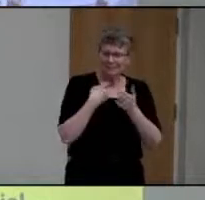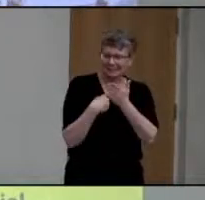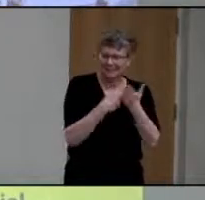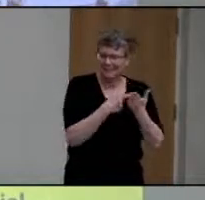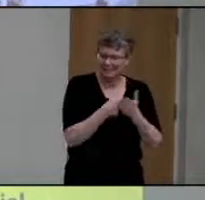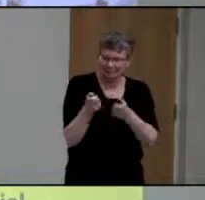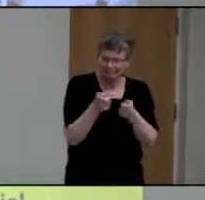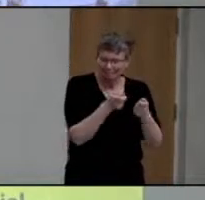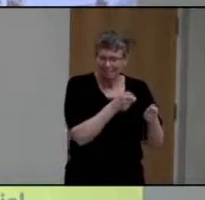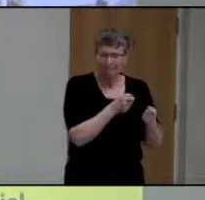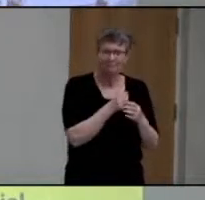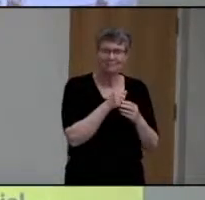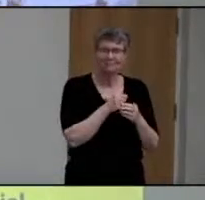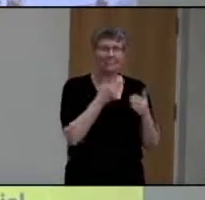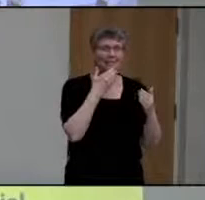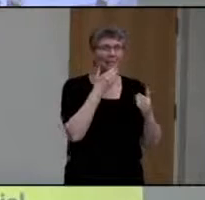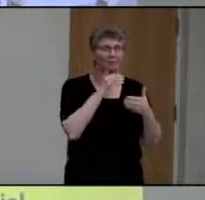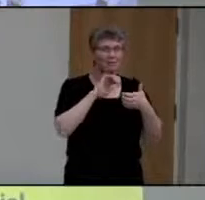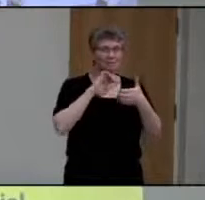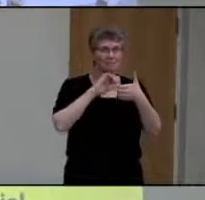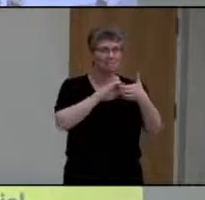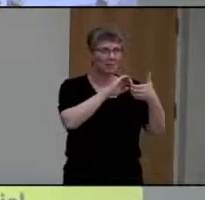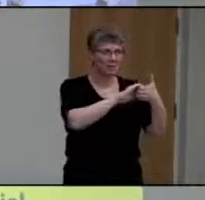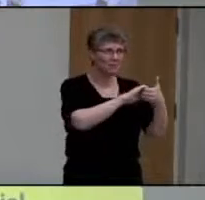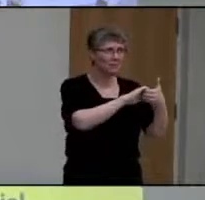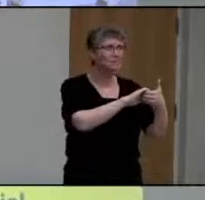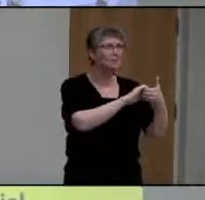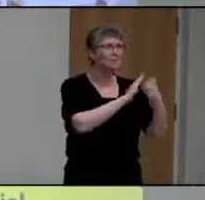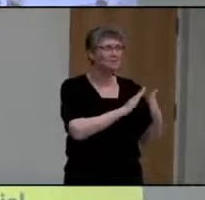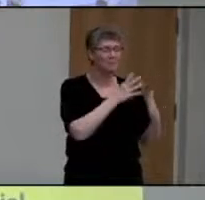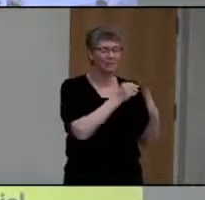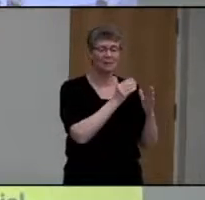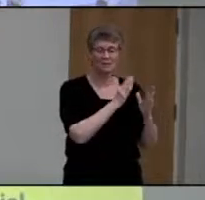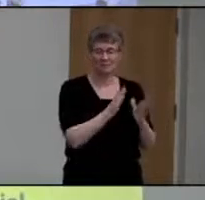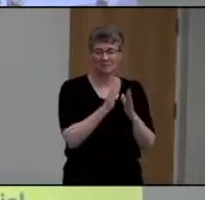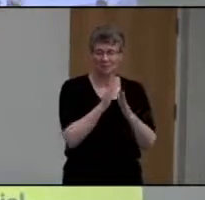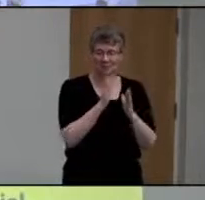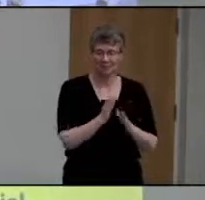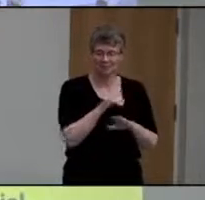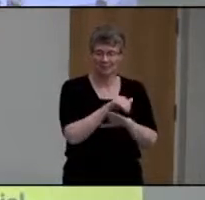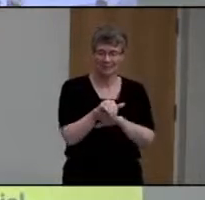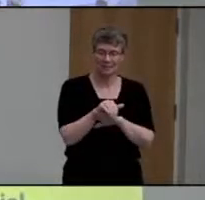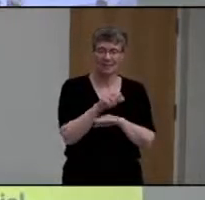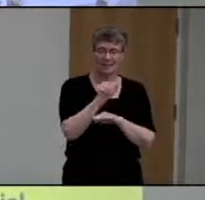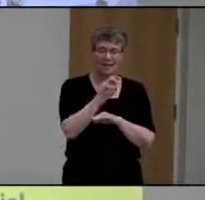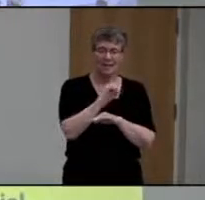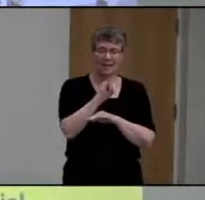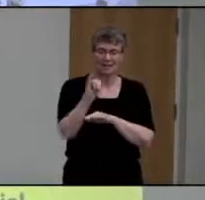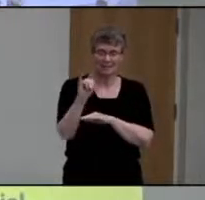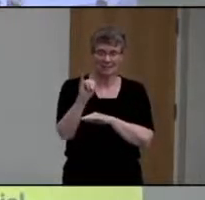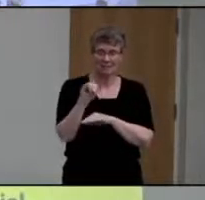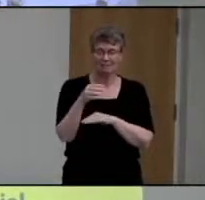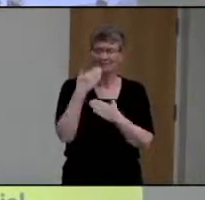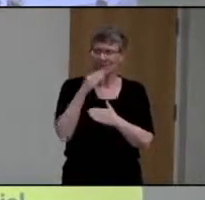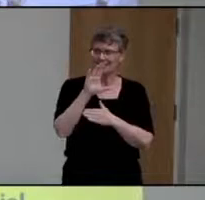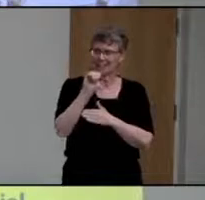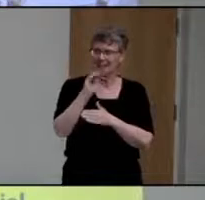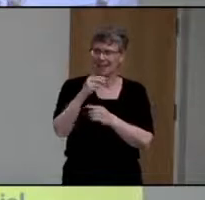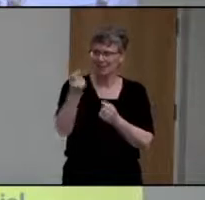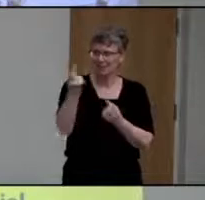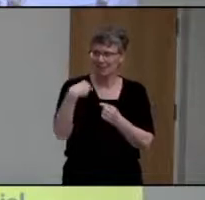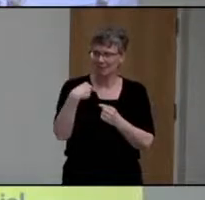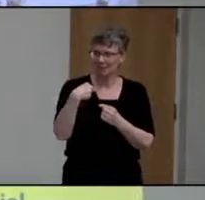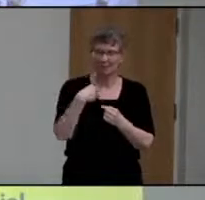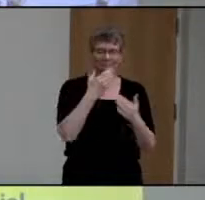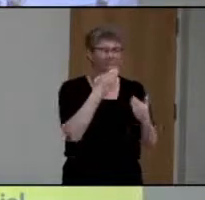once again to our partners and the organizers for tonight. Amy, thanks Cam for being here. Faculty of Arts and